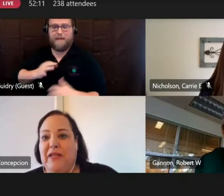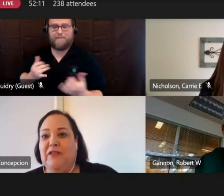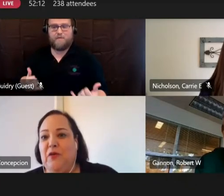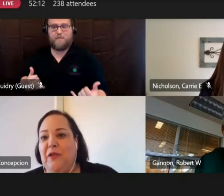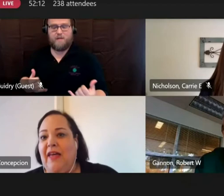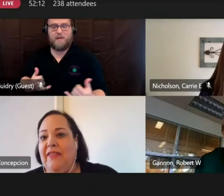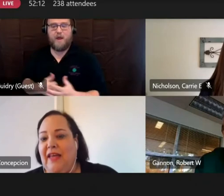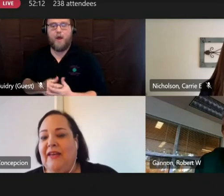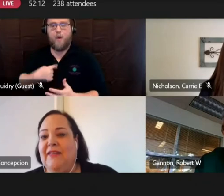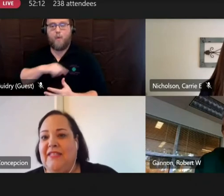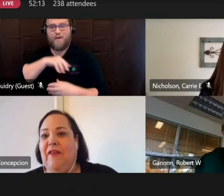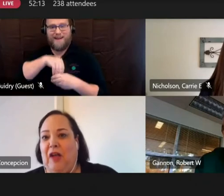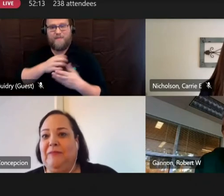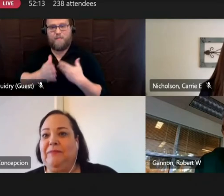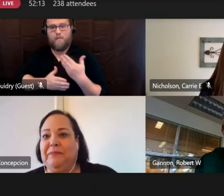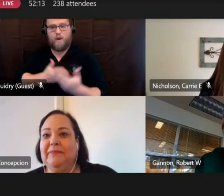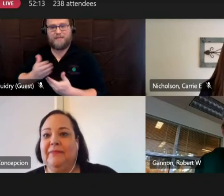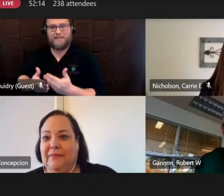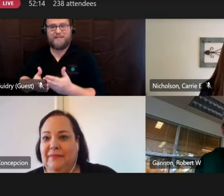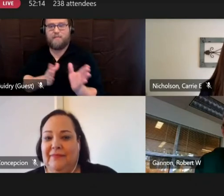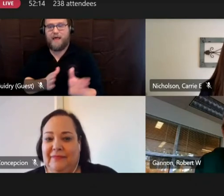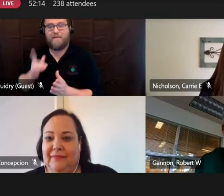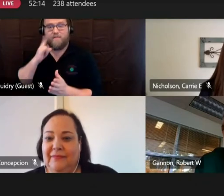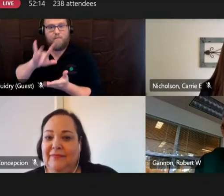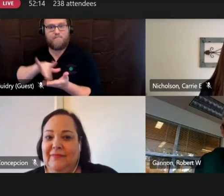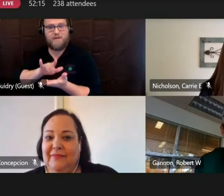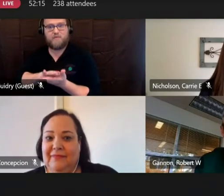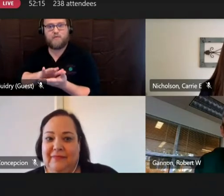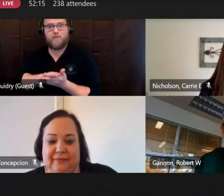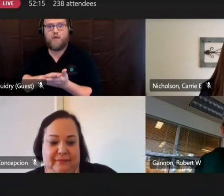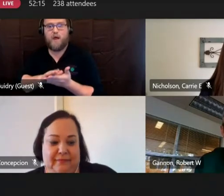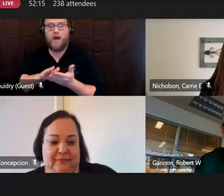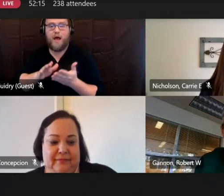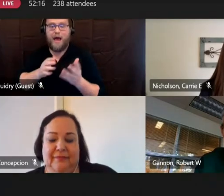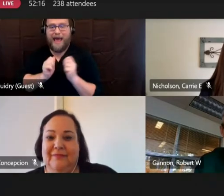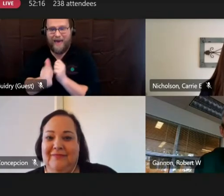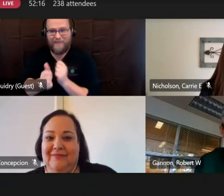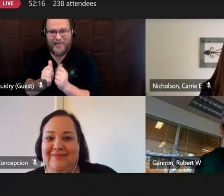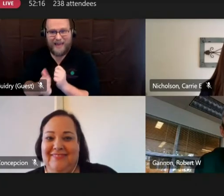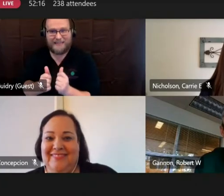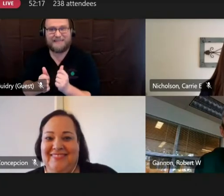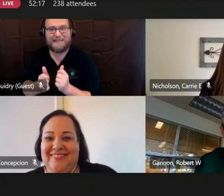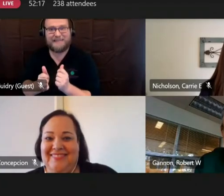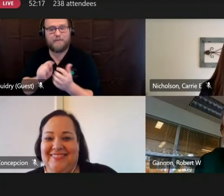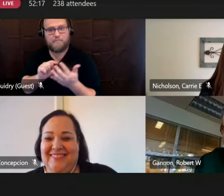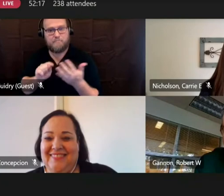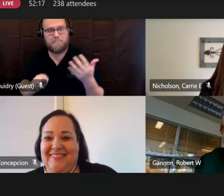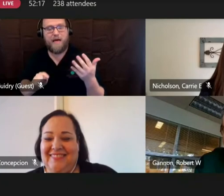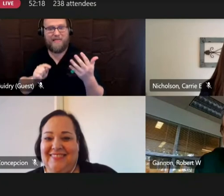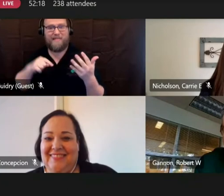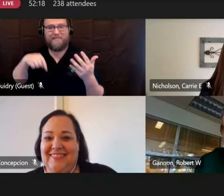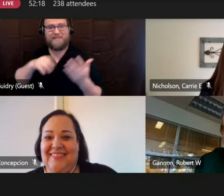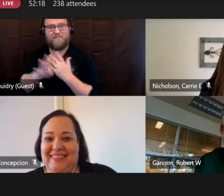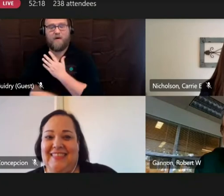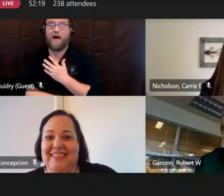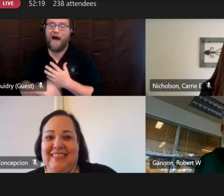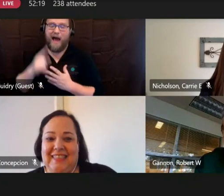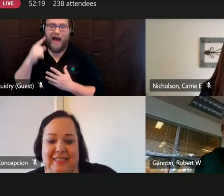middle school athletics this fall. Excellent. I'm sure there are many athletes out there excited about that good